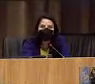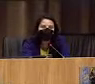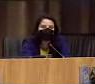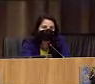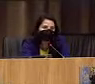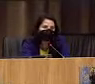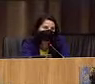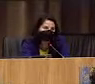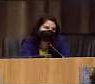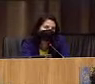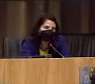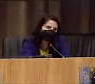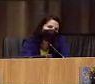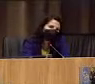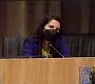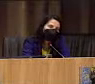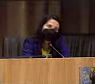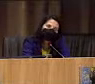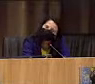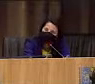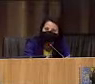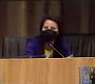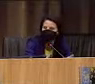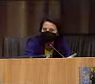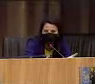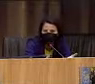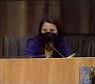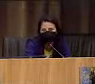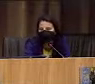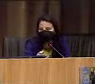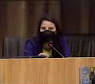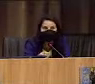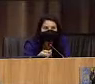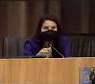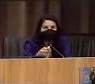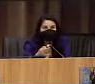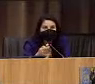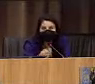also in our electronic system.